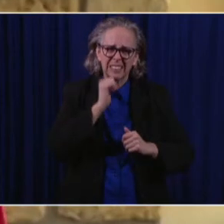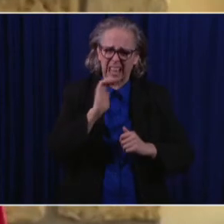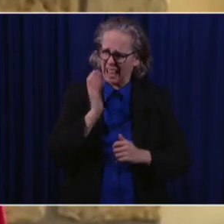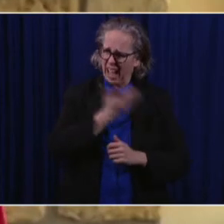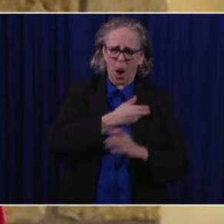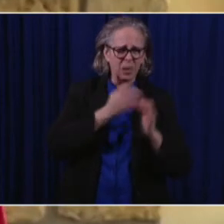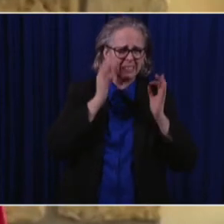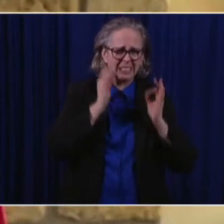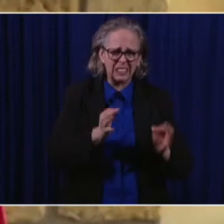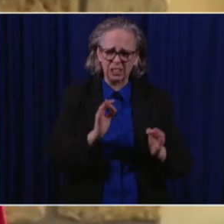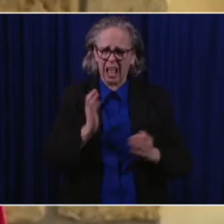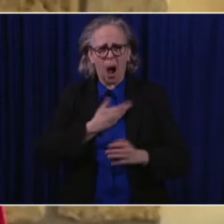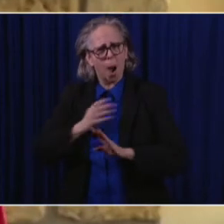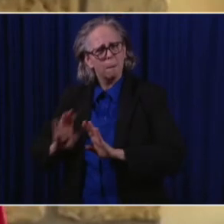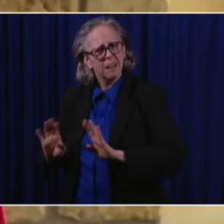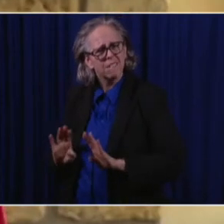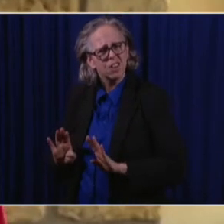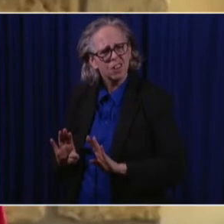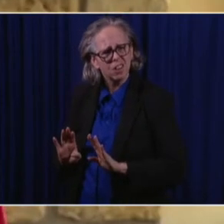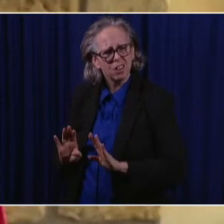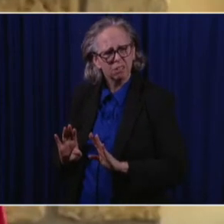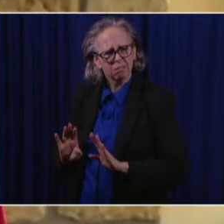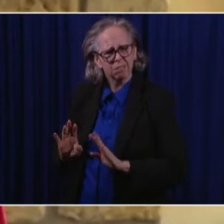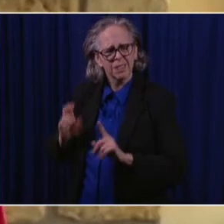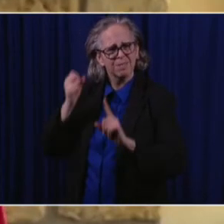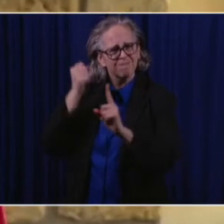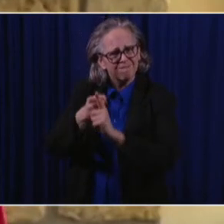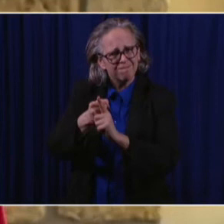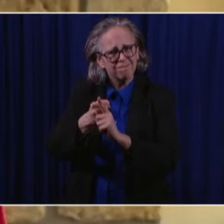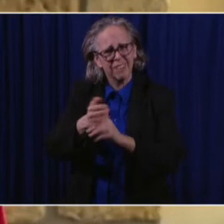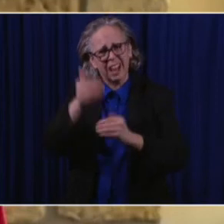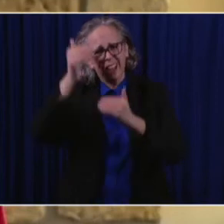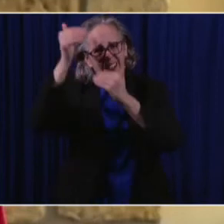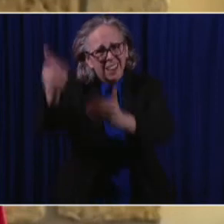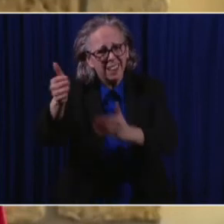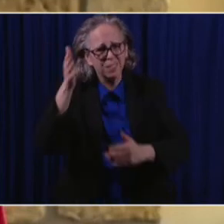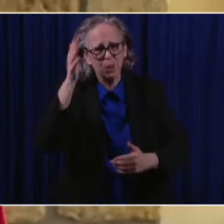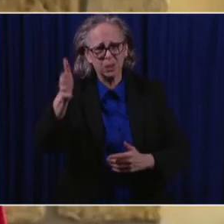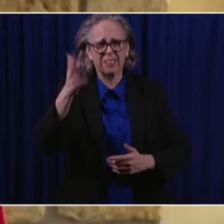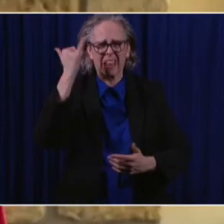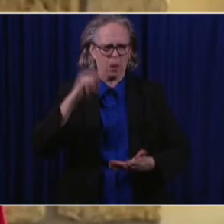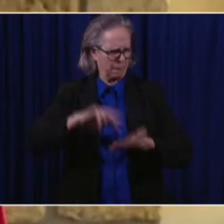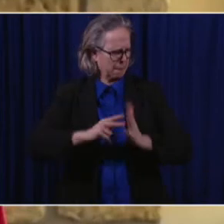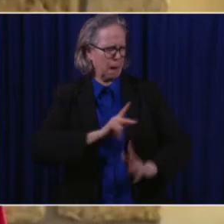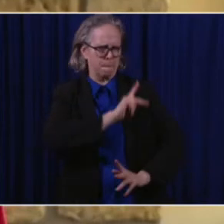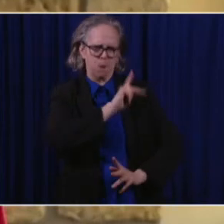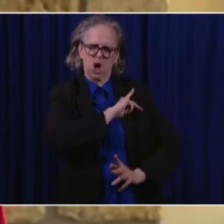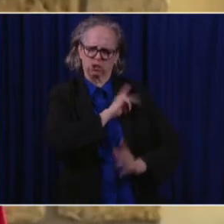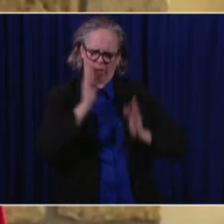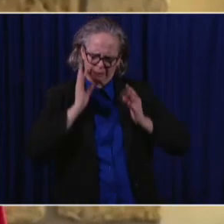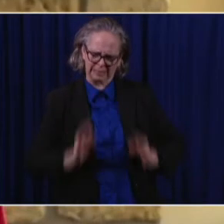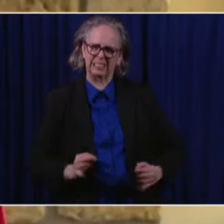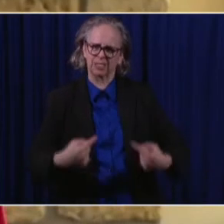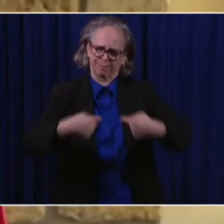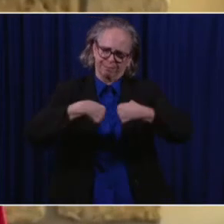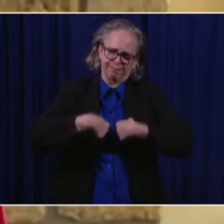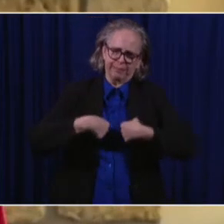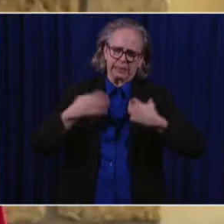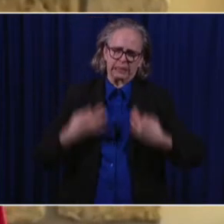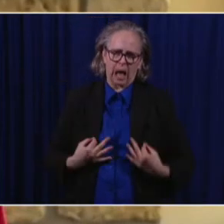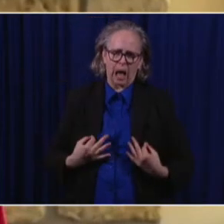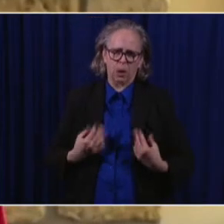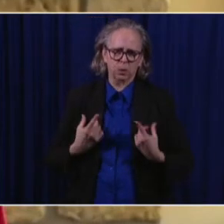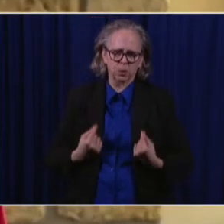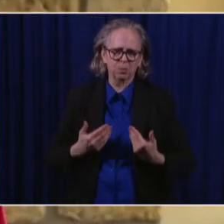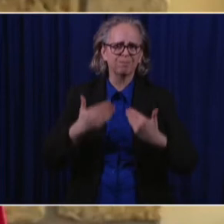That's what's determined. It's personal responsibility. I've not ruled out anything, but we've got to give people